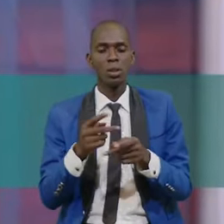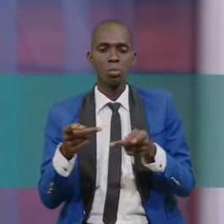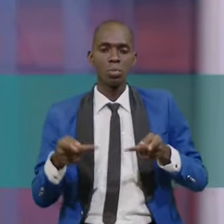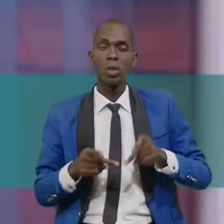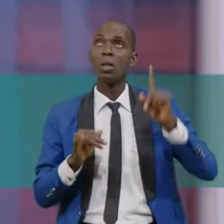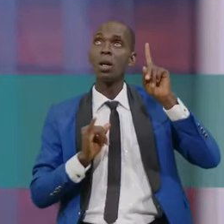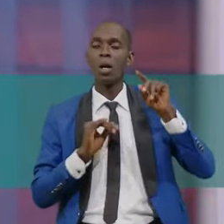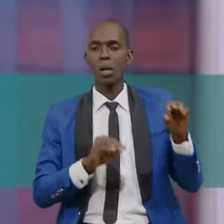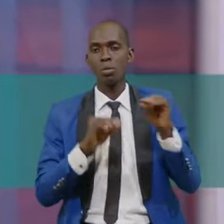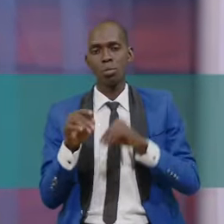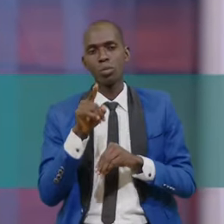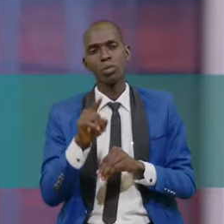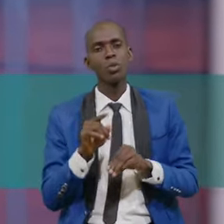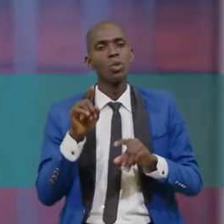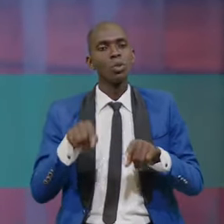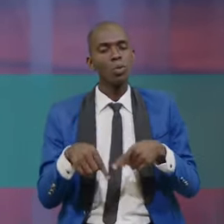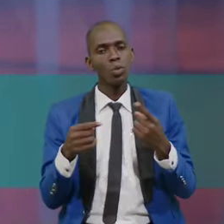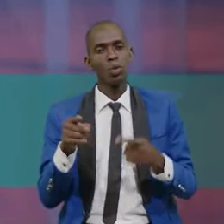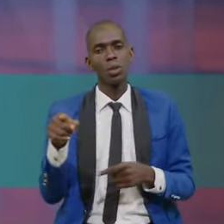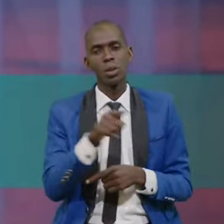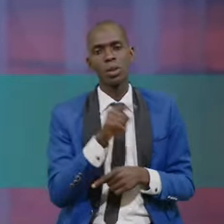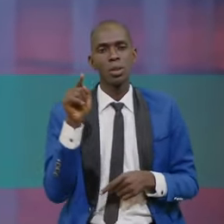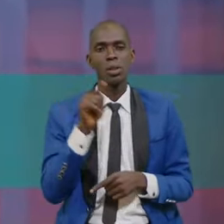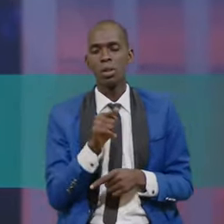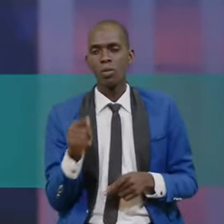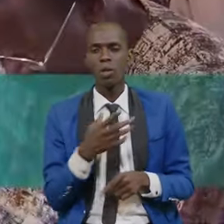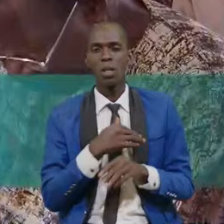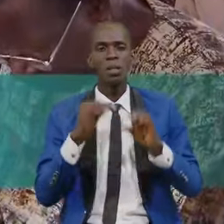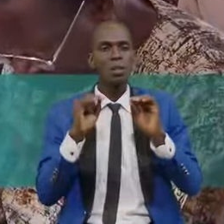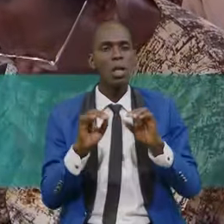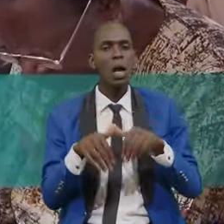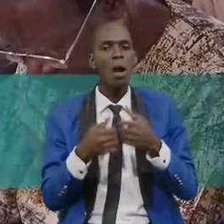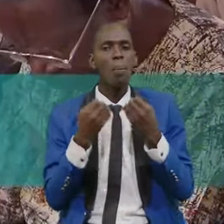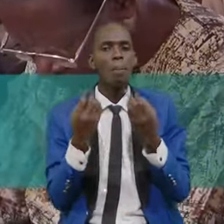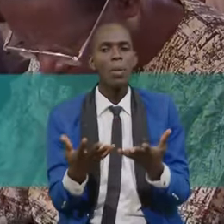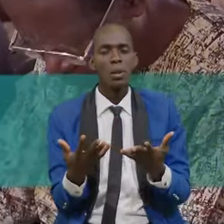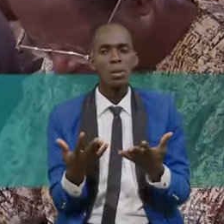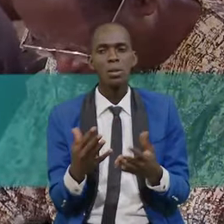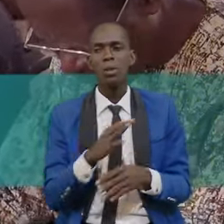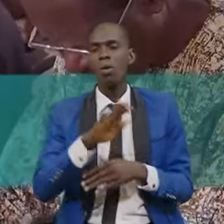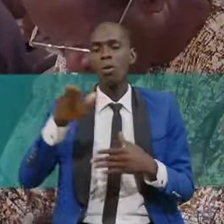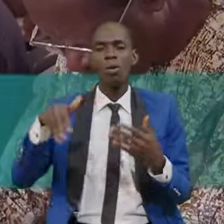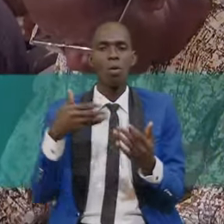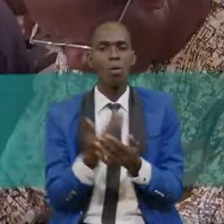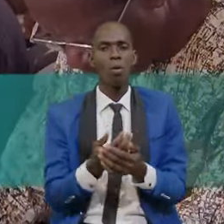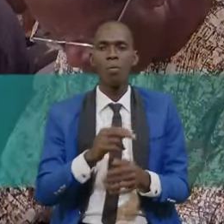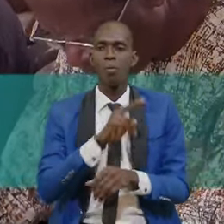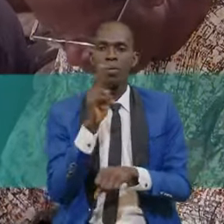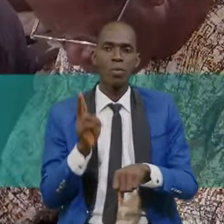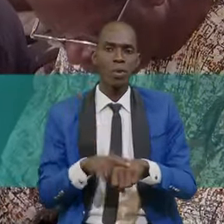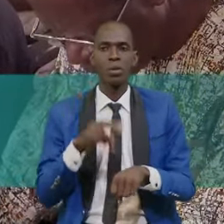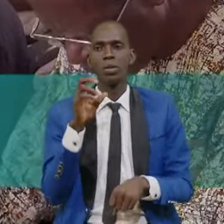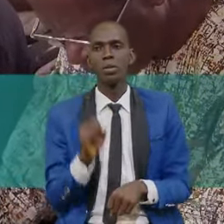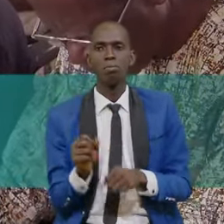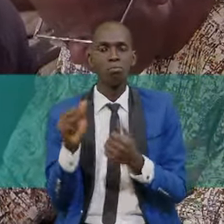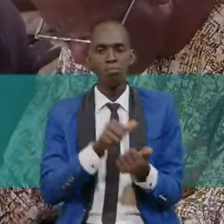ye therefore and teach how many nations? All nations, baptizing